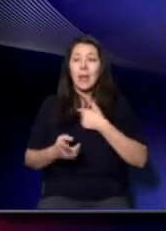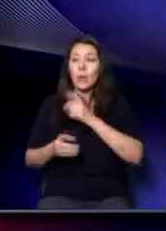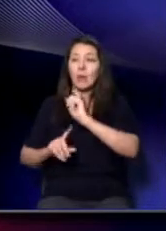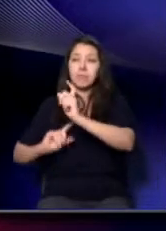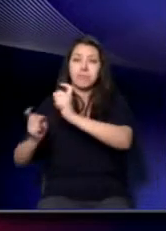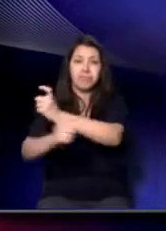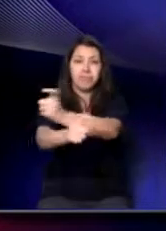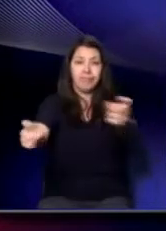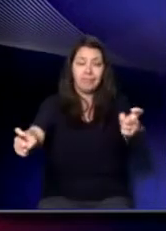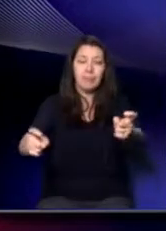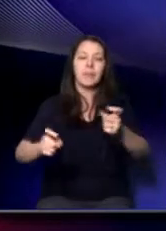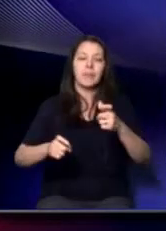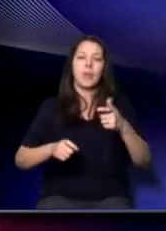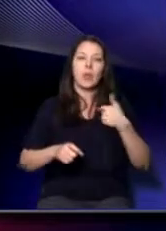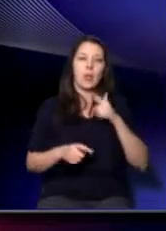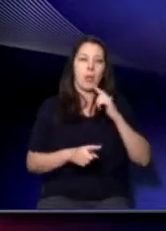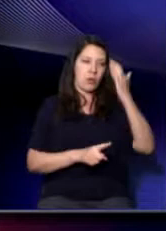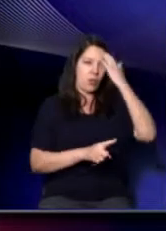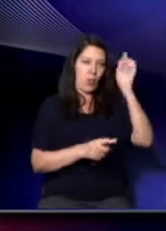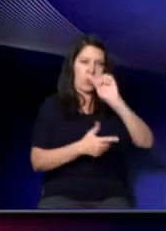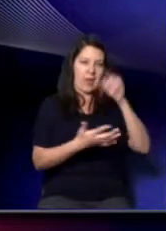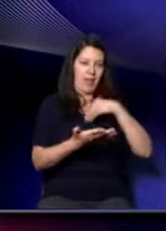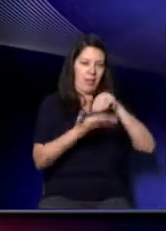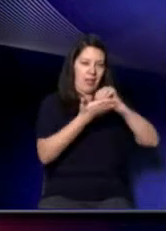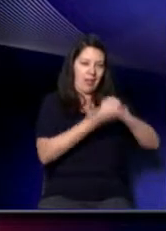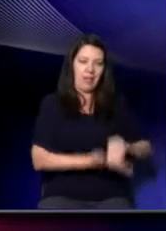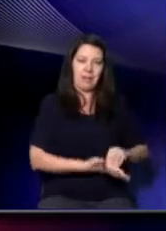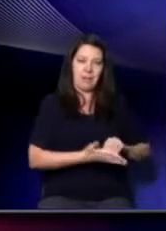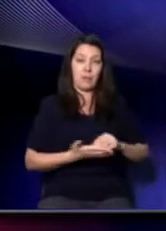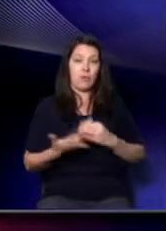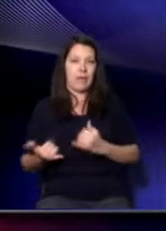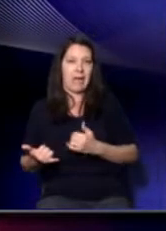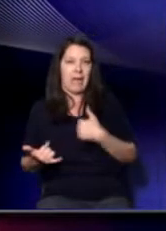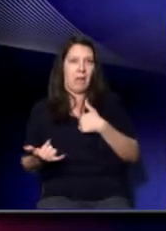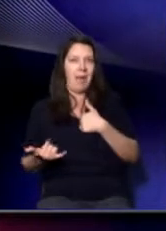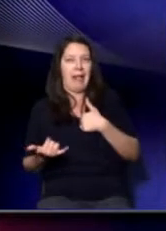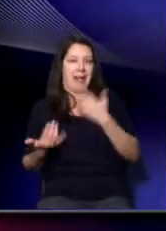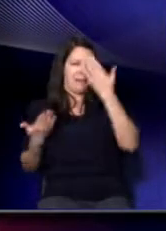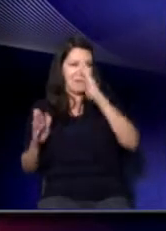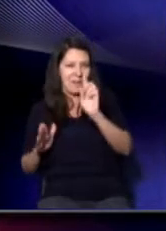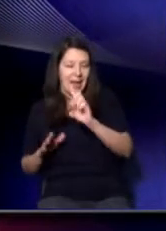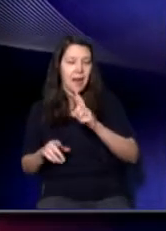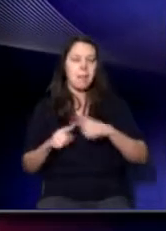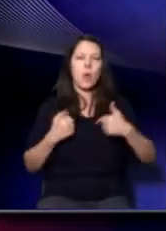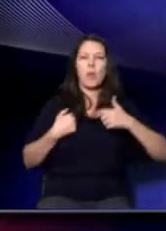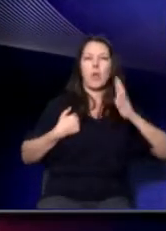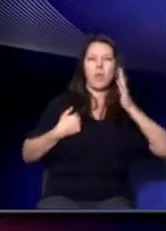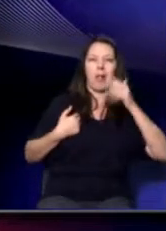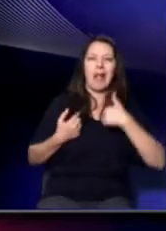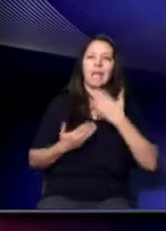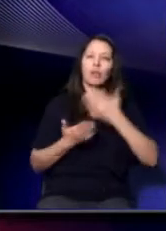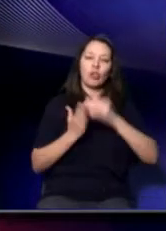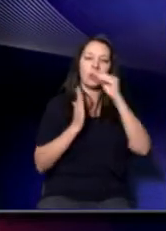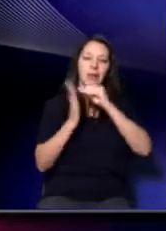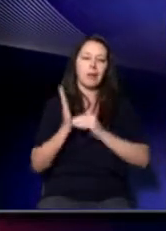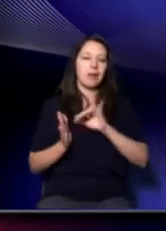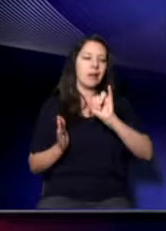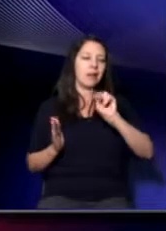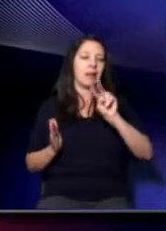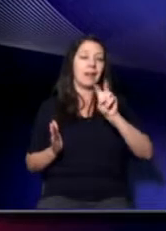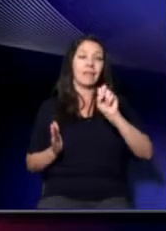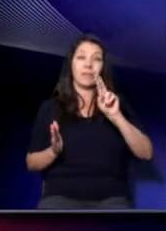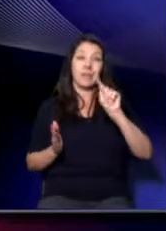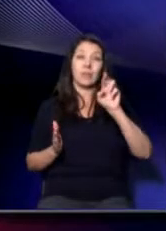today. We're getting there. We're starting to have a good listing and inventory, but that